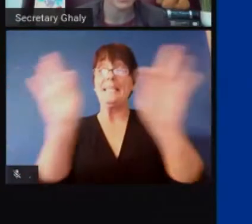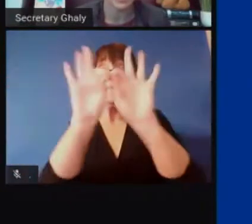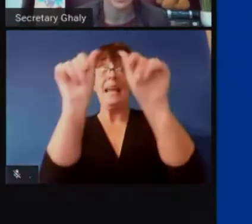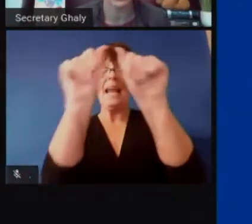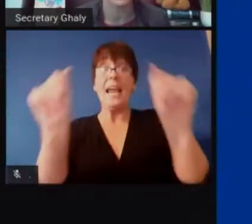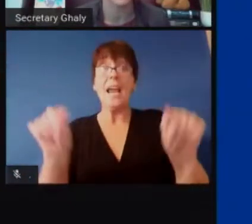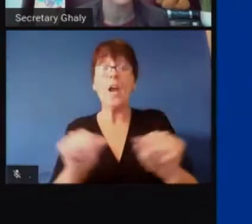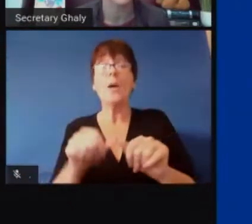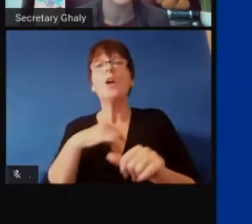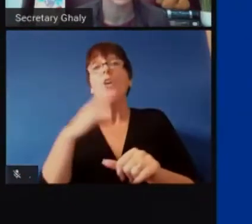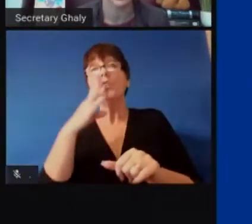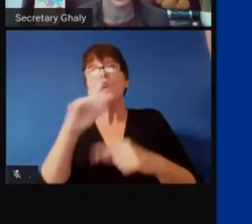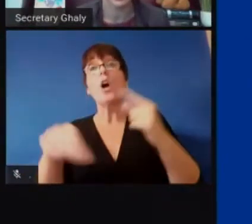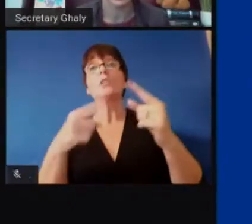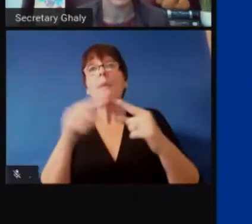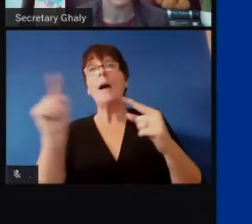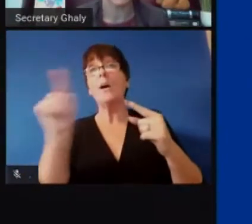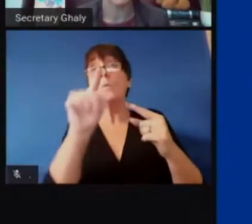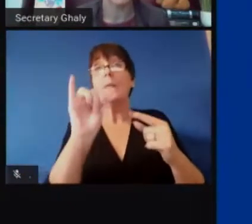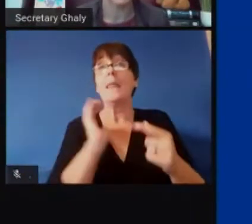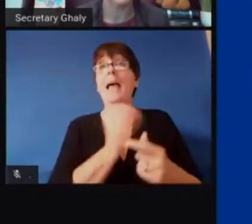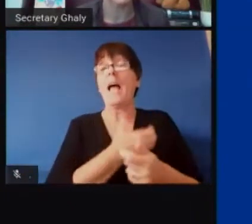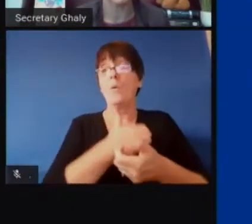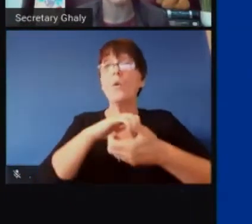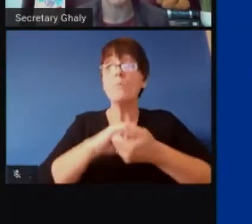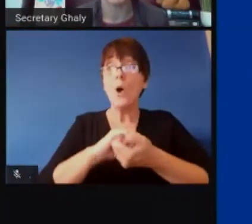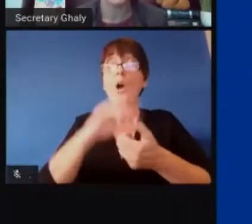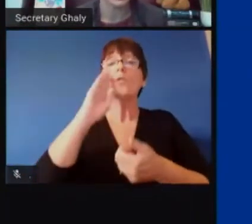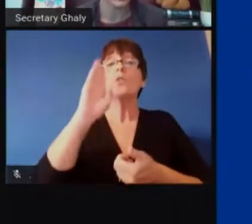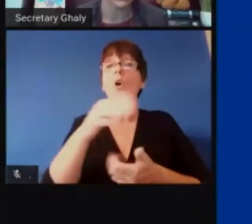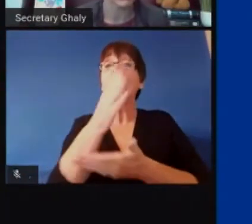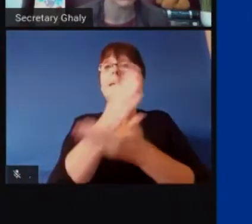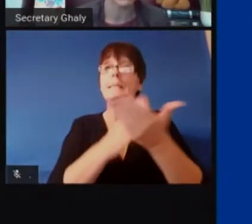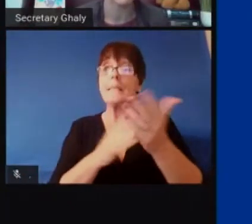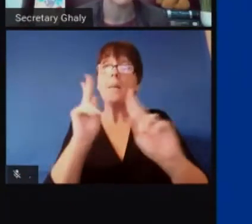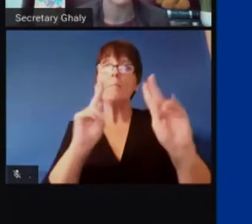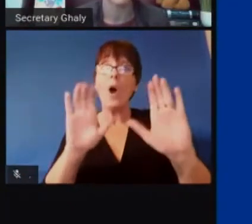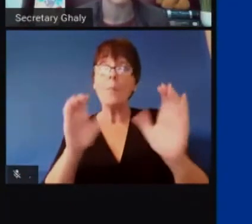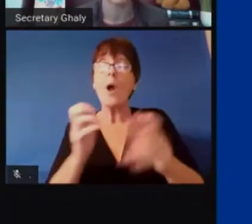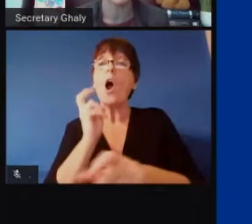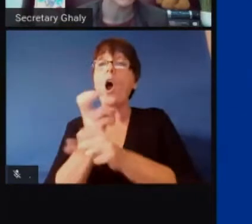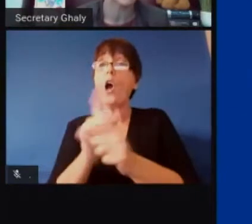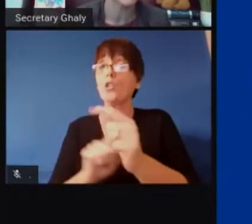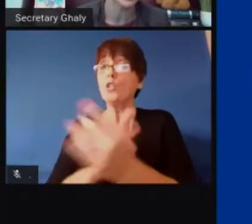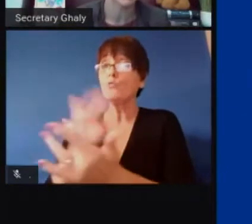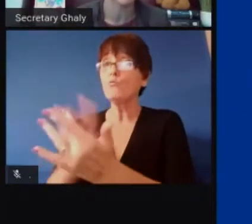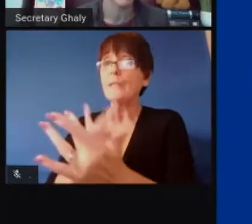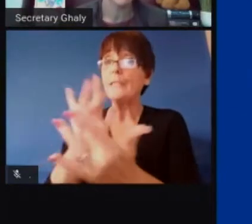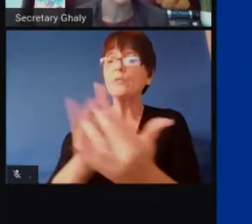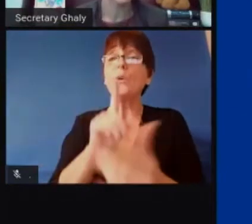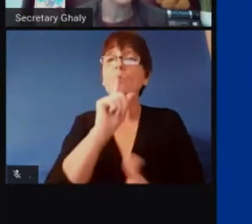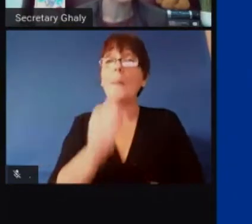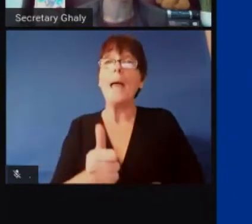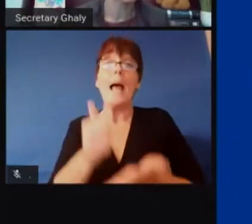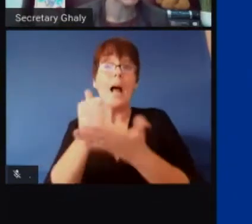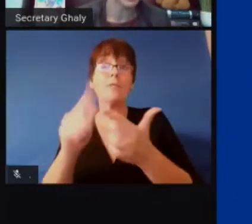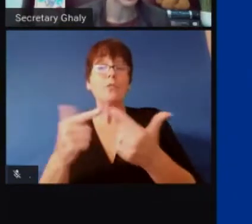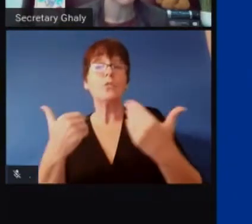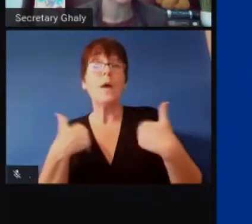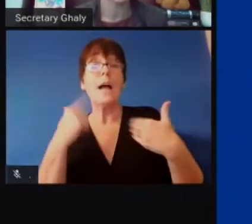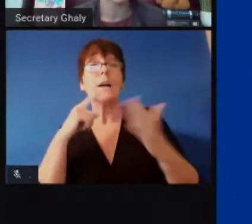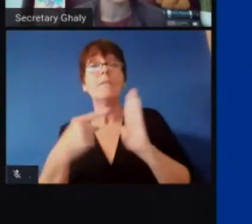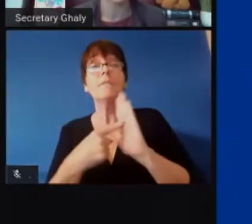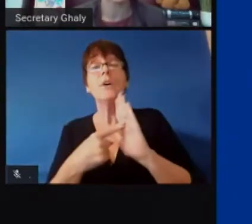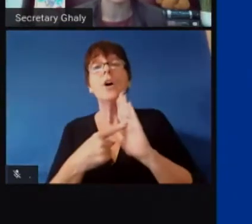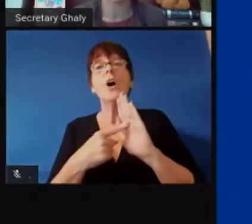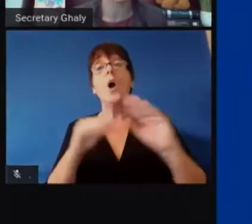to our partners in these jurisdictions, and we know that there are certain populations that are harder to reach, or it's also really helpful to have, for example, mobile